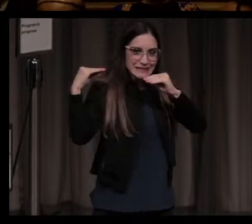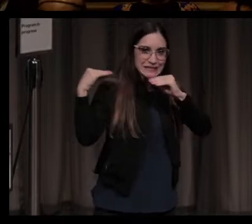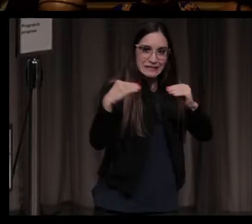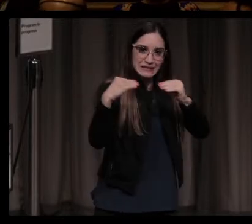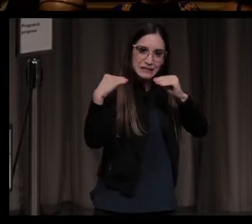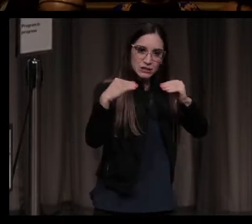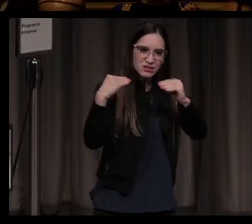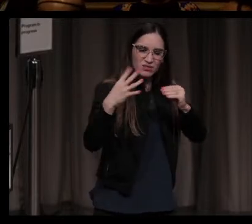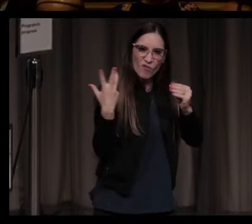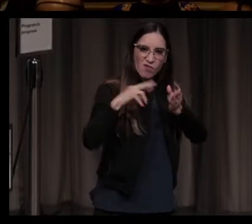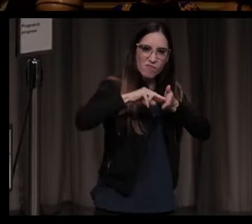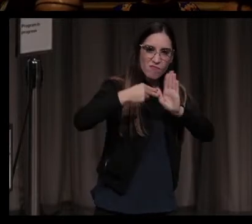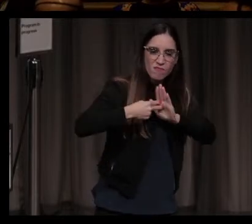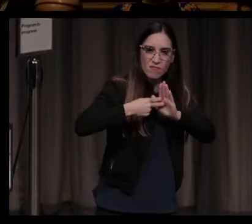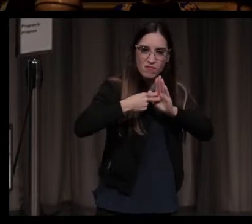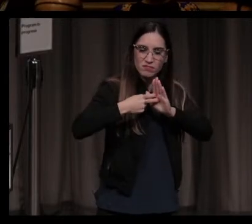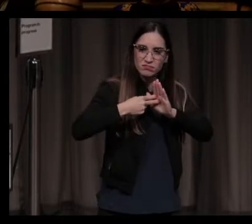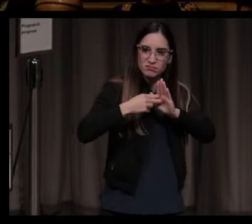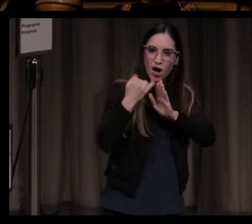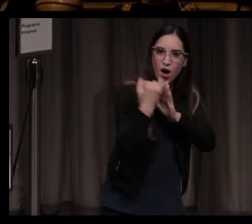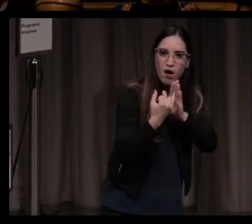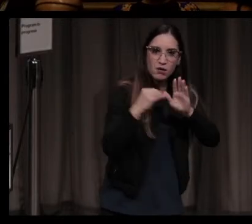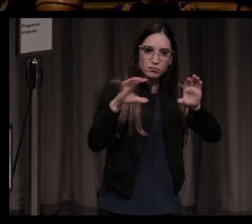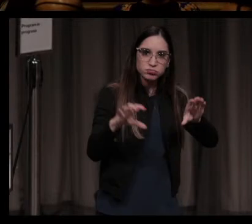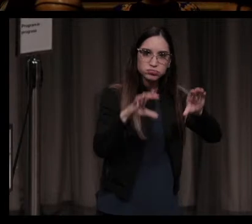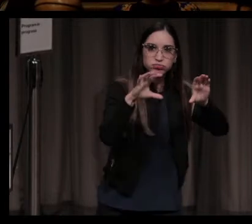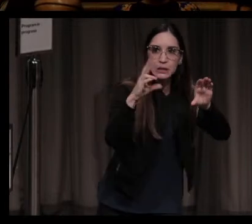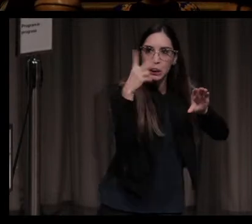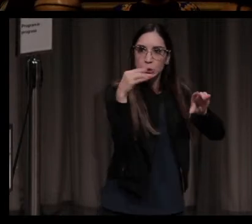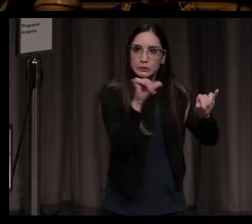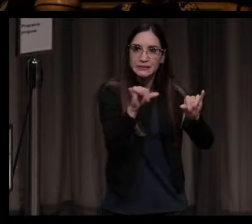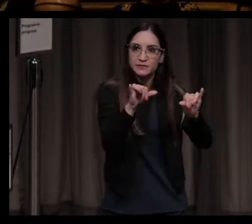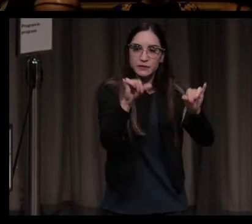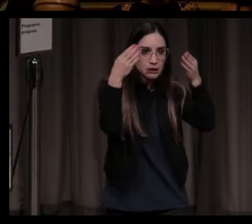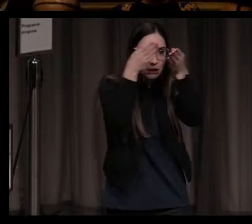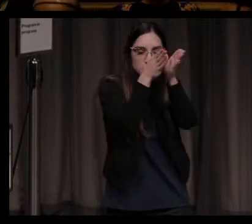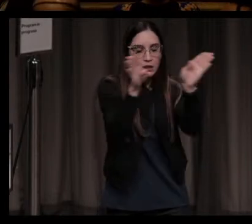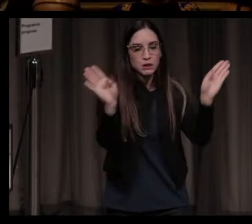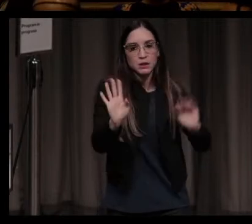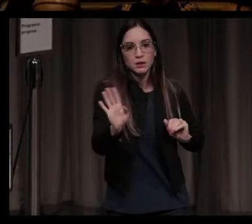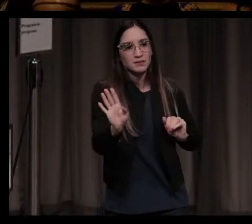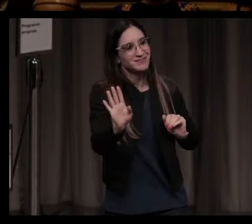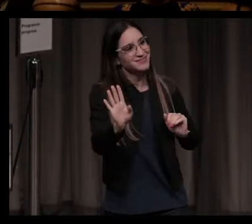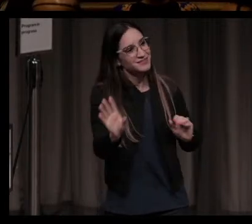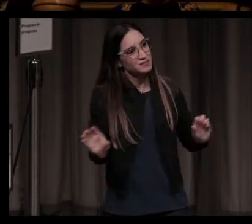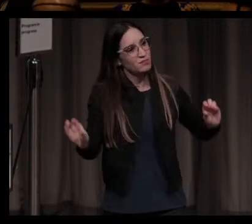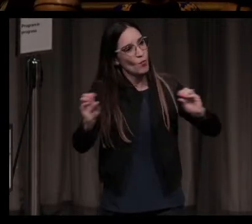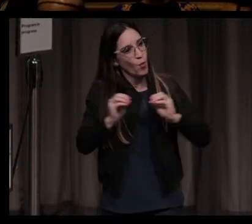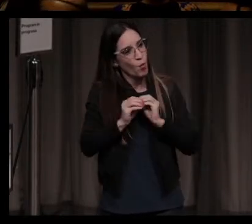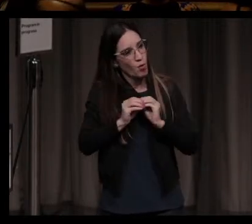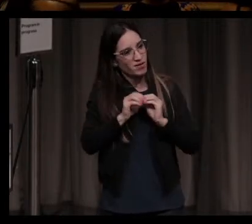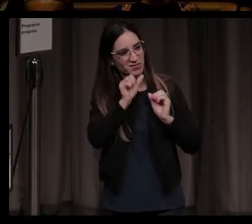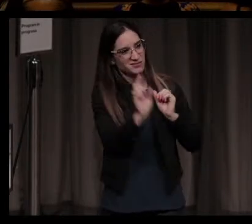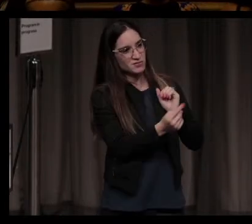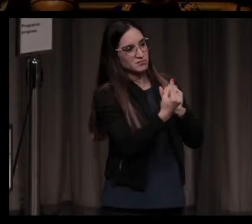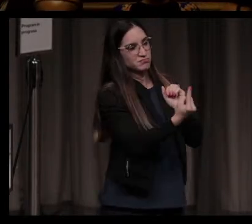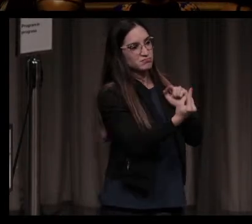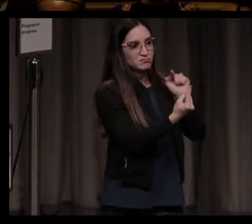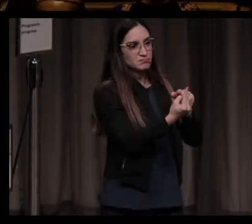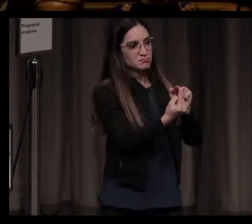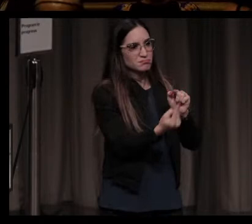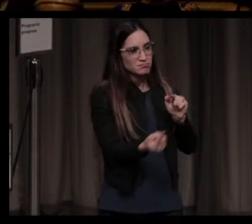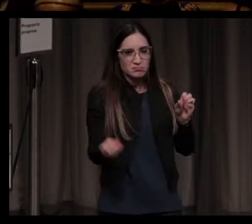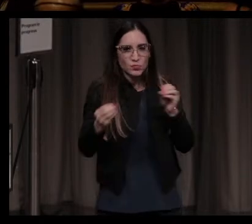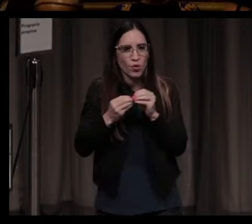know, form and function and aesthetics. There's something much deeper for us in the way we express ourselves. And there's a